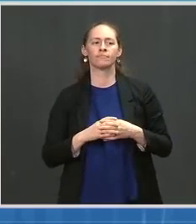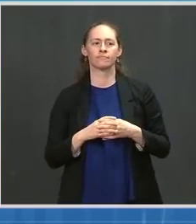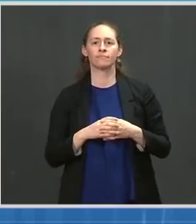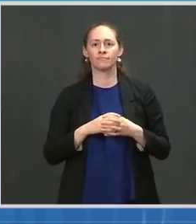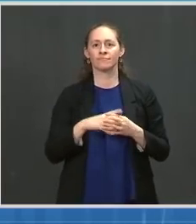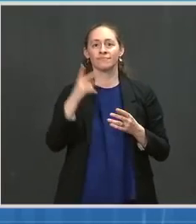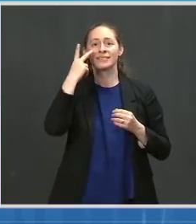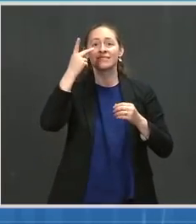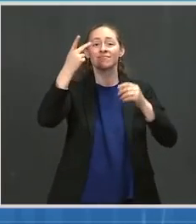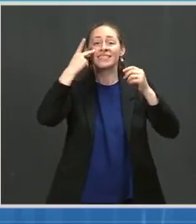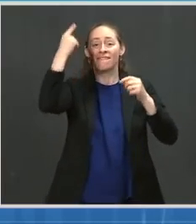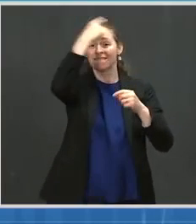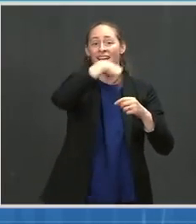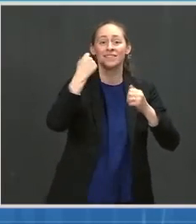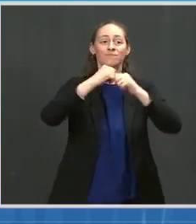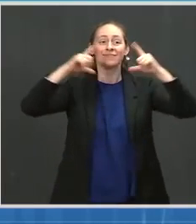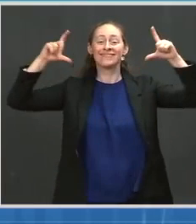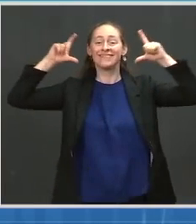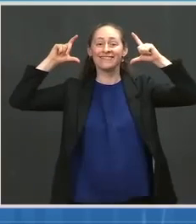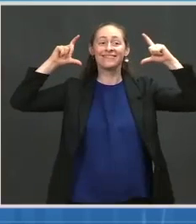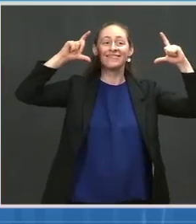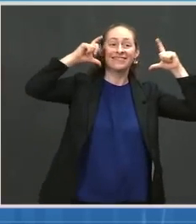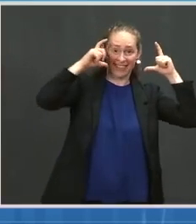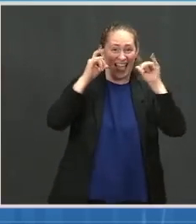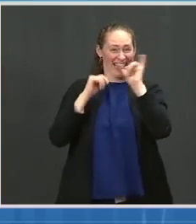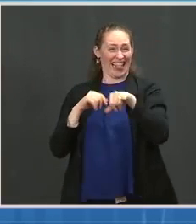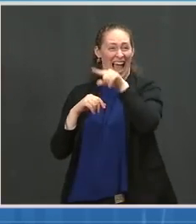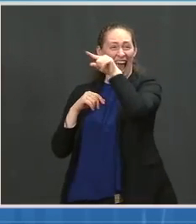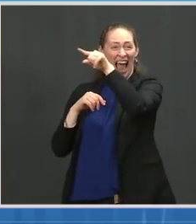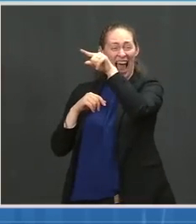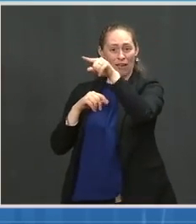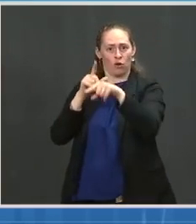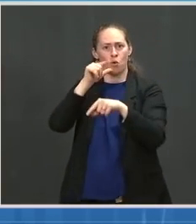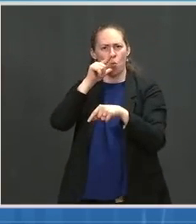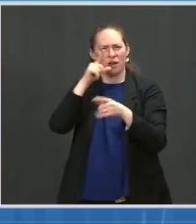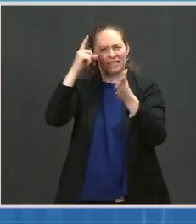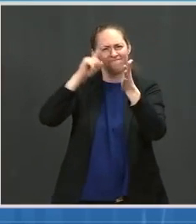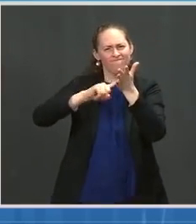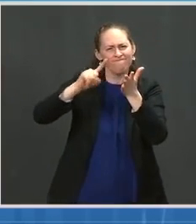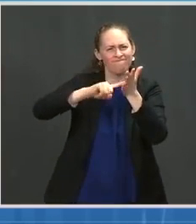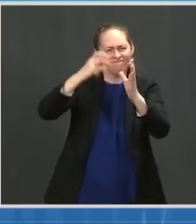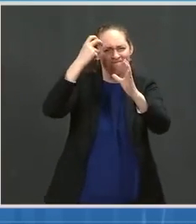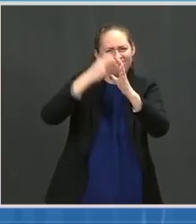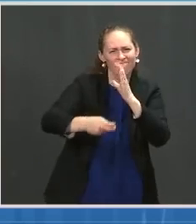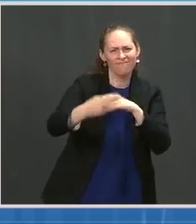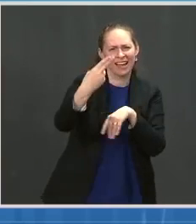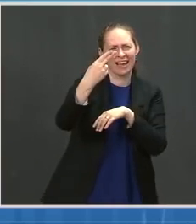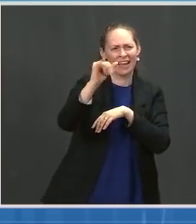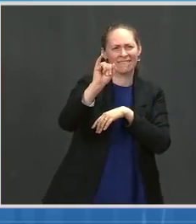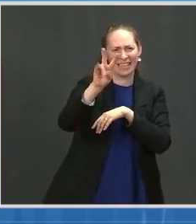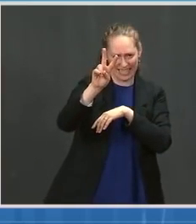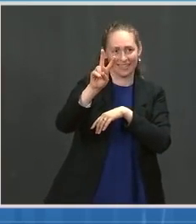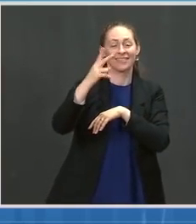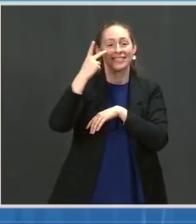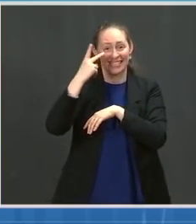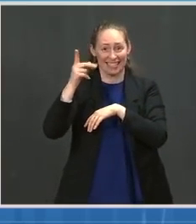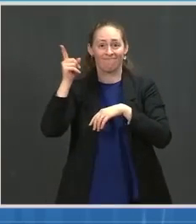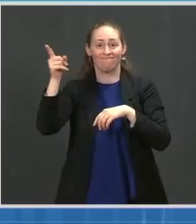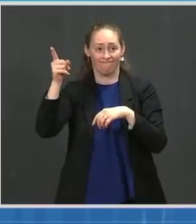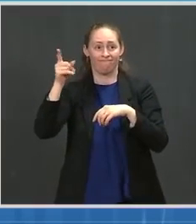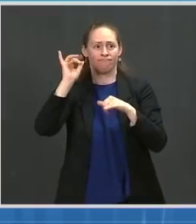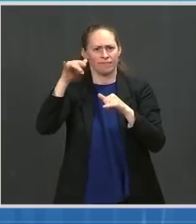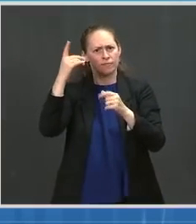HIV investigator. And the one in the upper right is Barney Graham, who was much more interested in